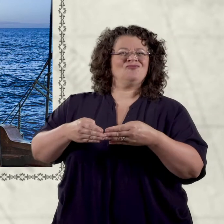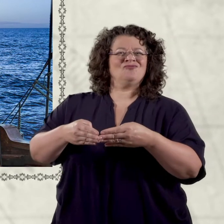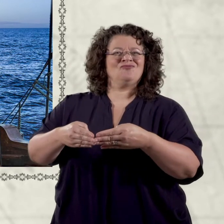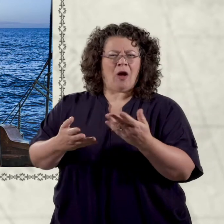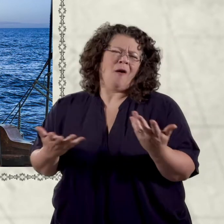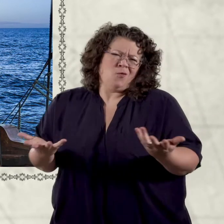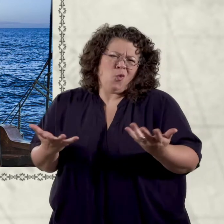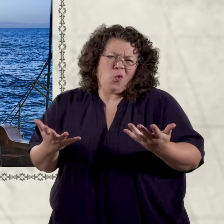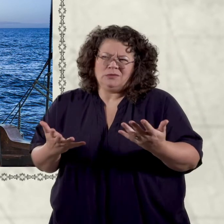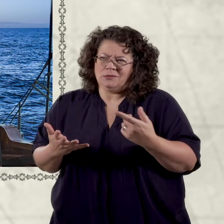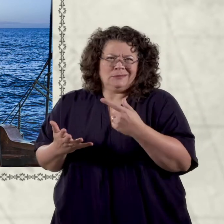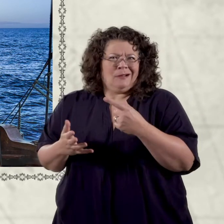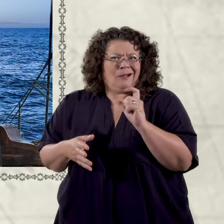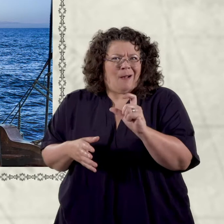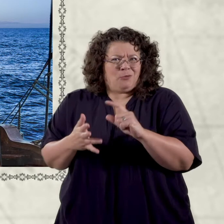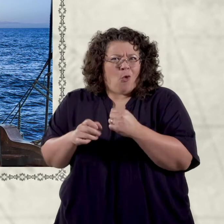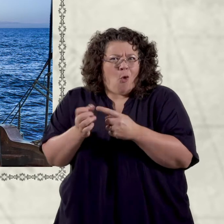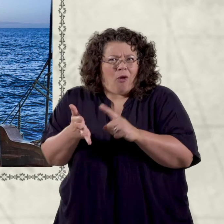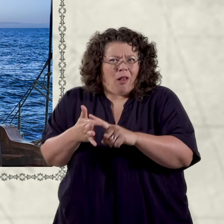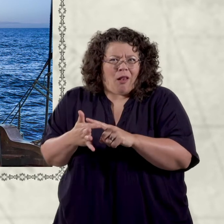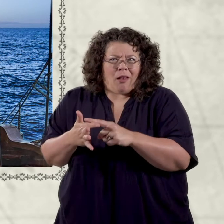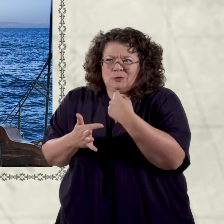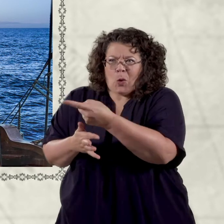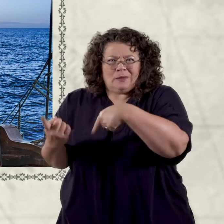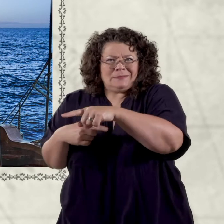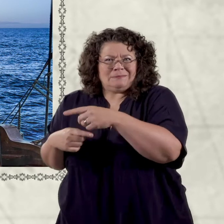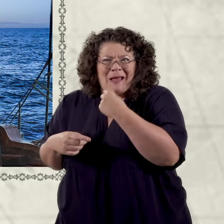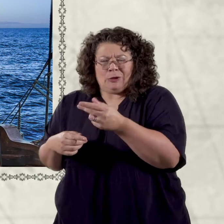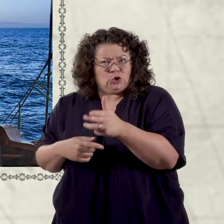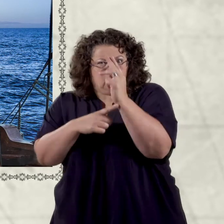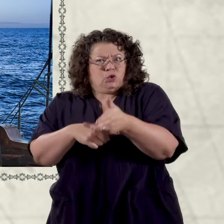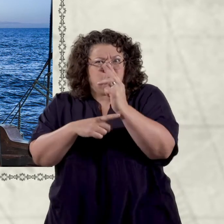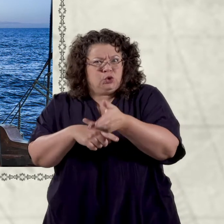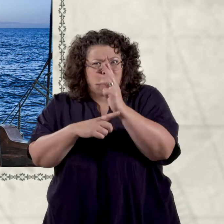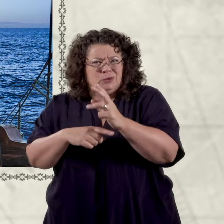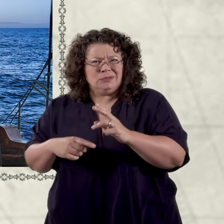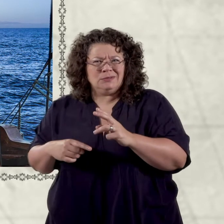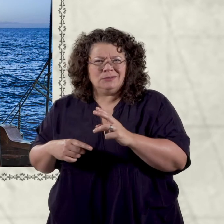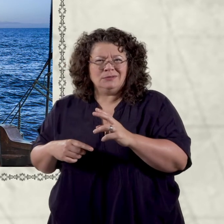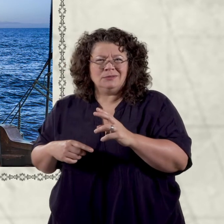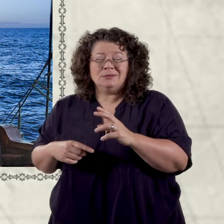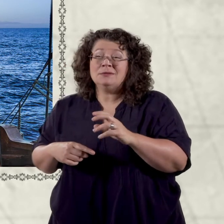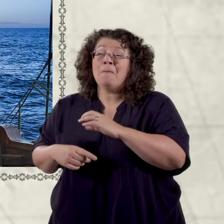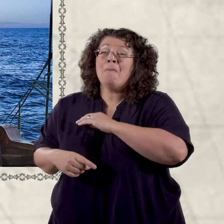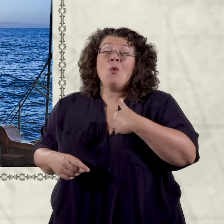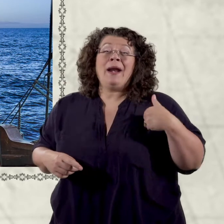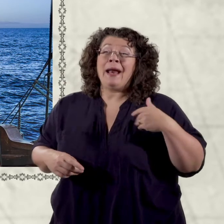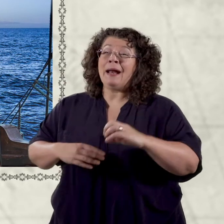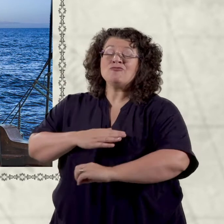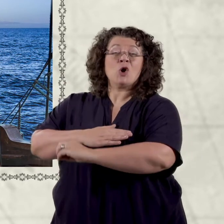bay. Of course, Captain Ogle told his men to shoot at us, but as the sun rose,